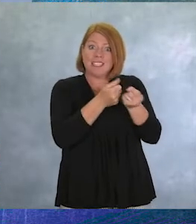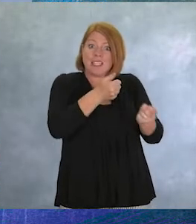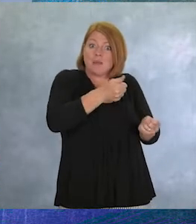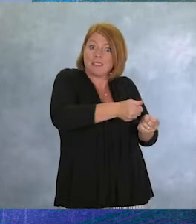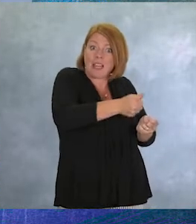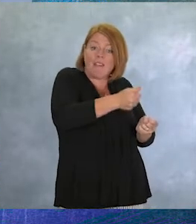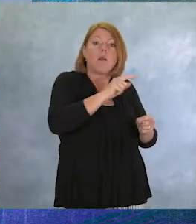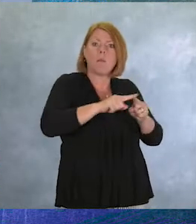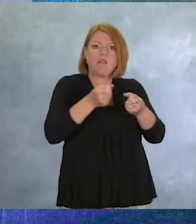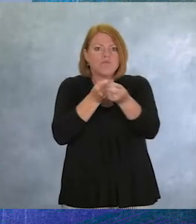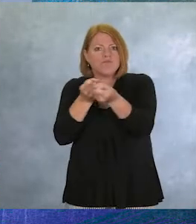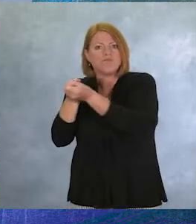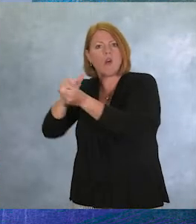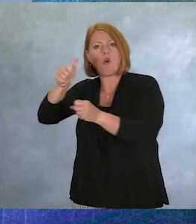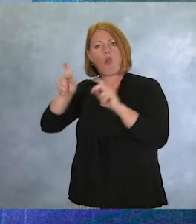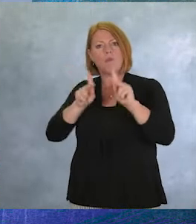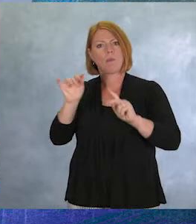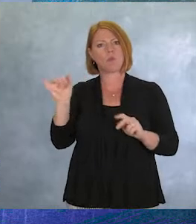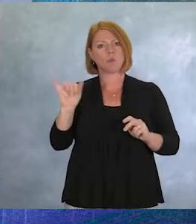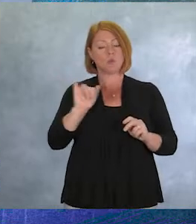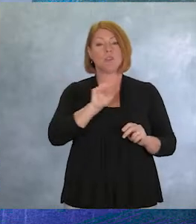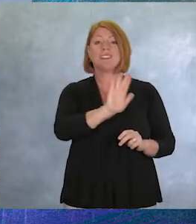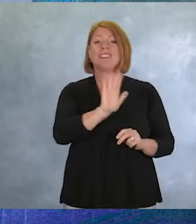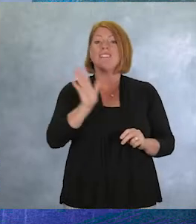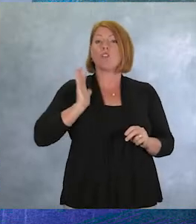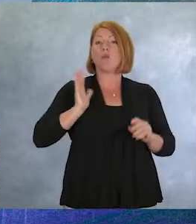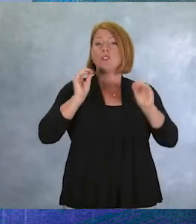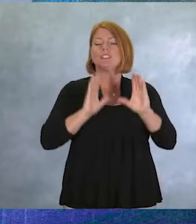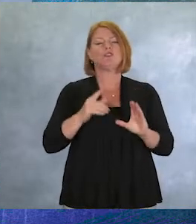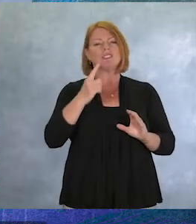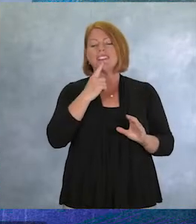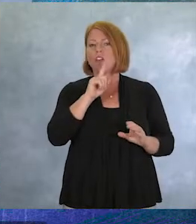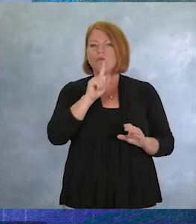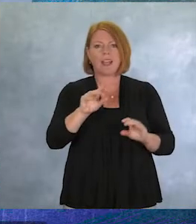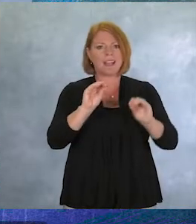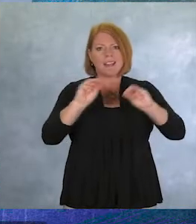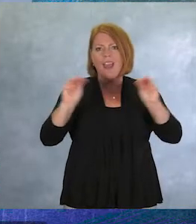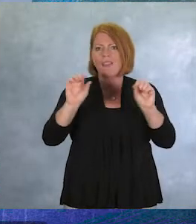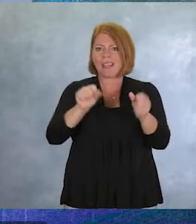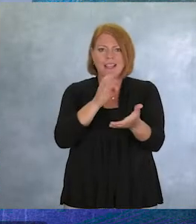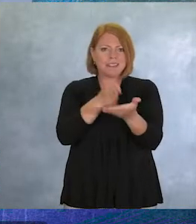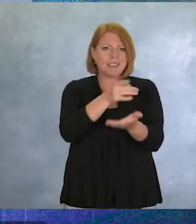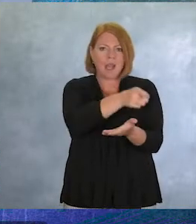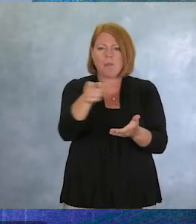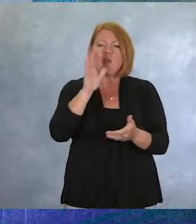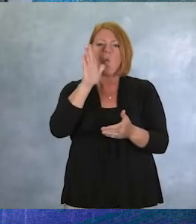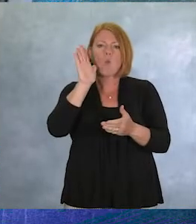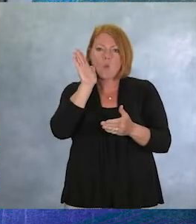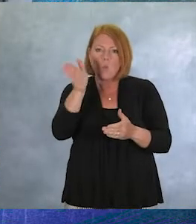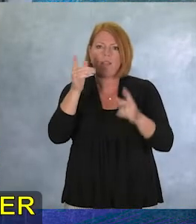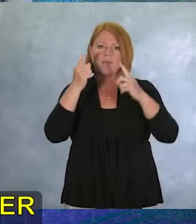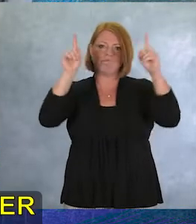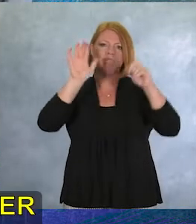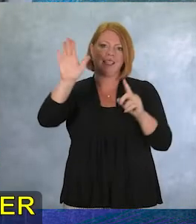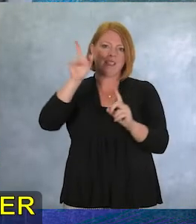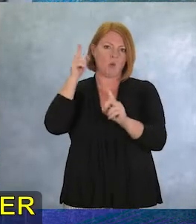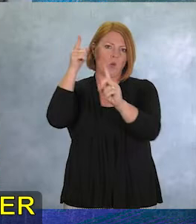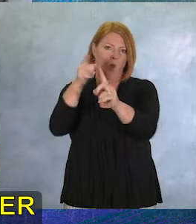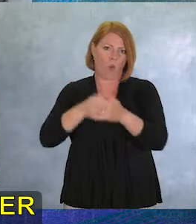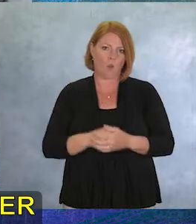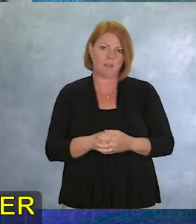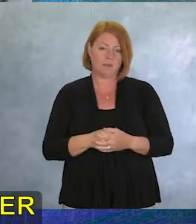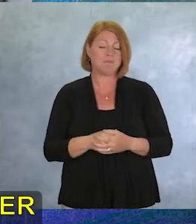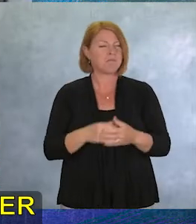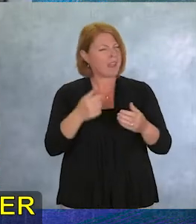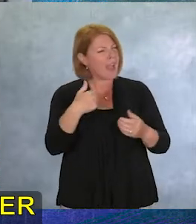well. His former teacher says, there will be nothing that stops Elijah from reaching his goals. I've heard